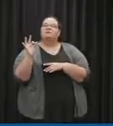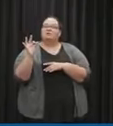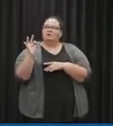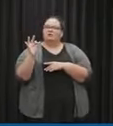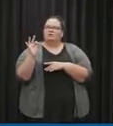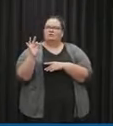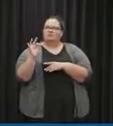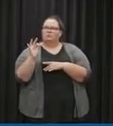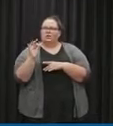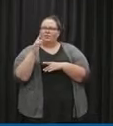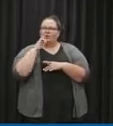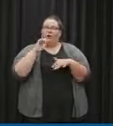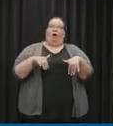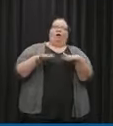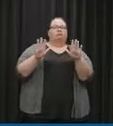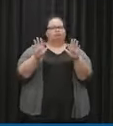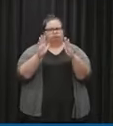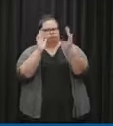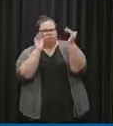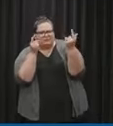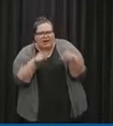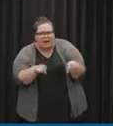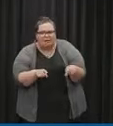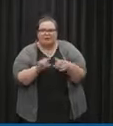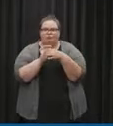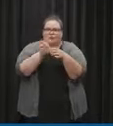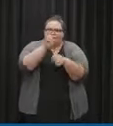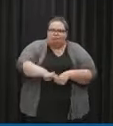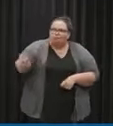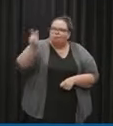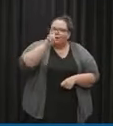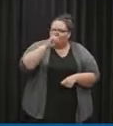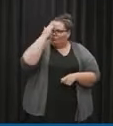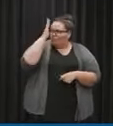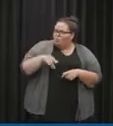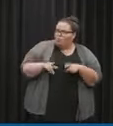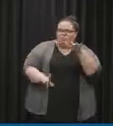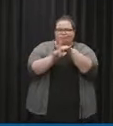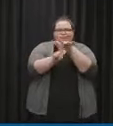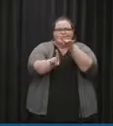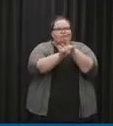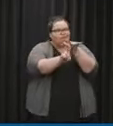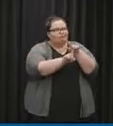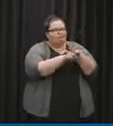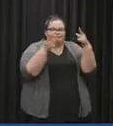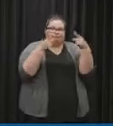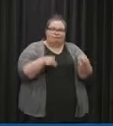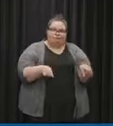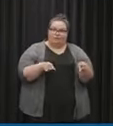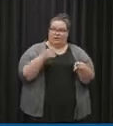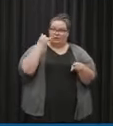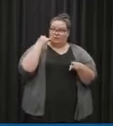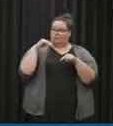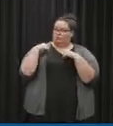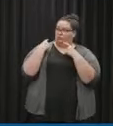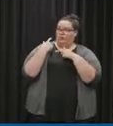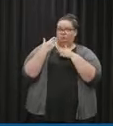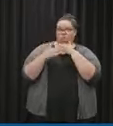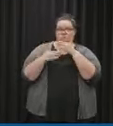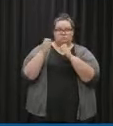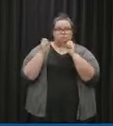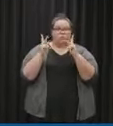an expected situation. We expect there will continue to be travel-related cases, and if things continue to go as well as they can